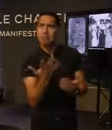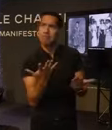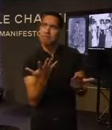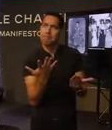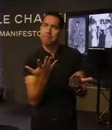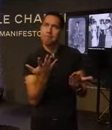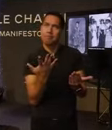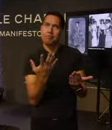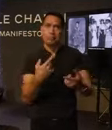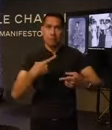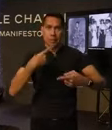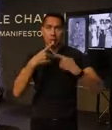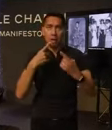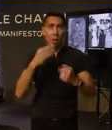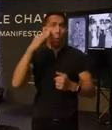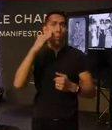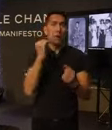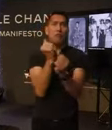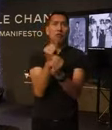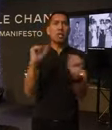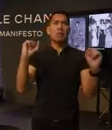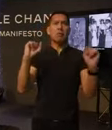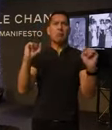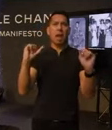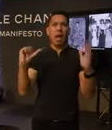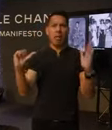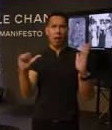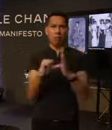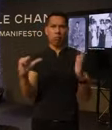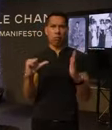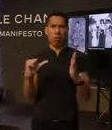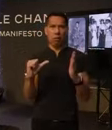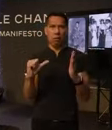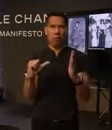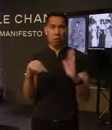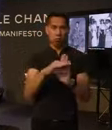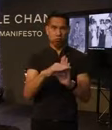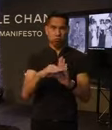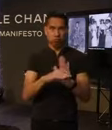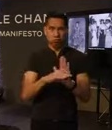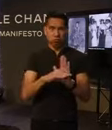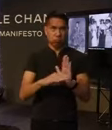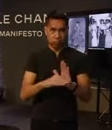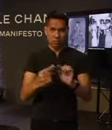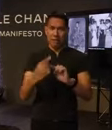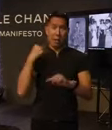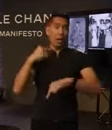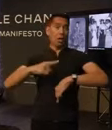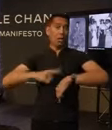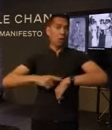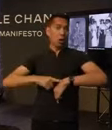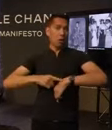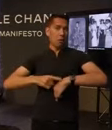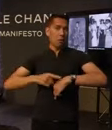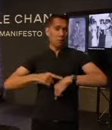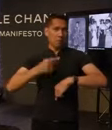speak to women's freedoms and restrictions during that early period, what the reality of their lives were.